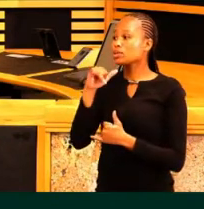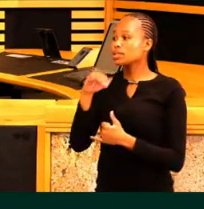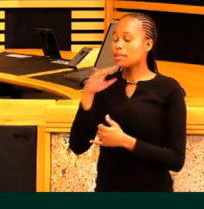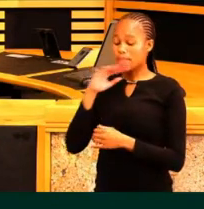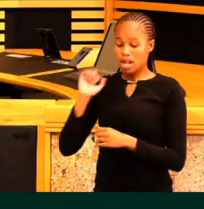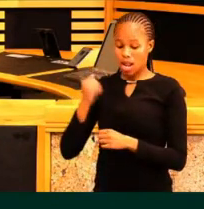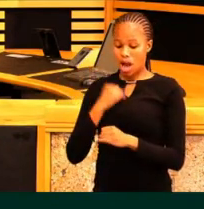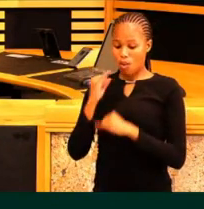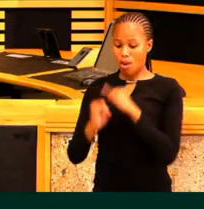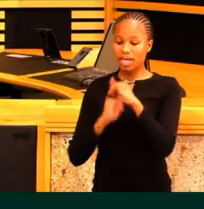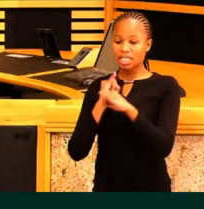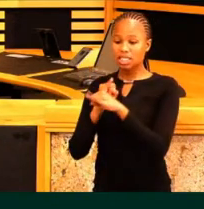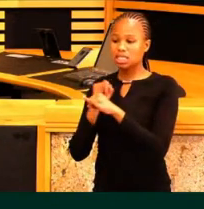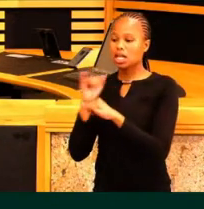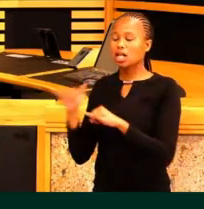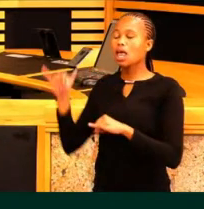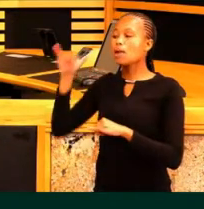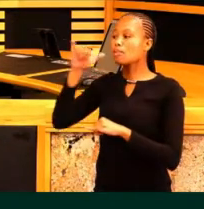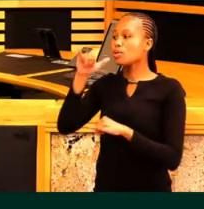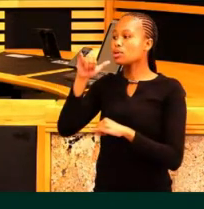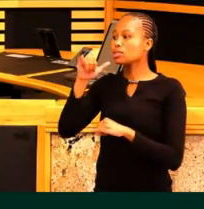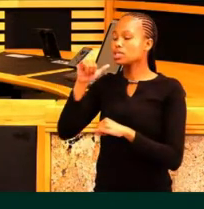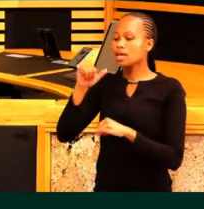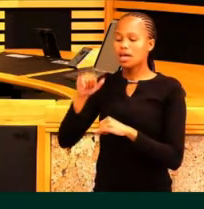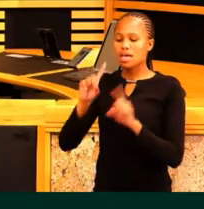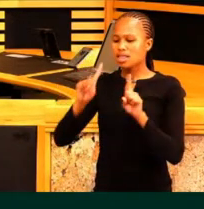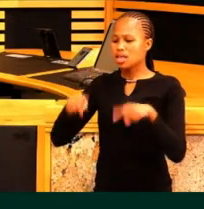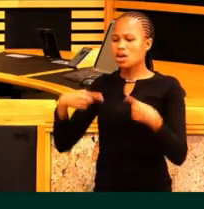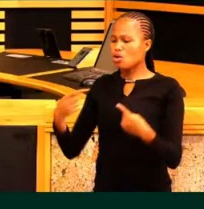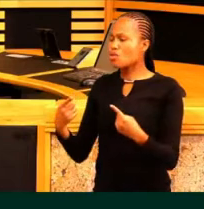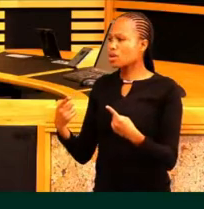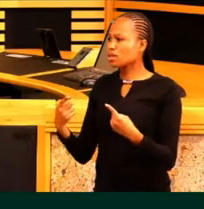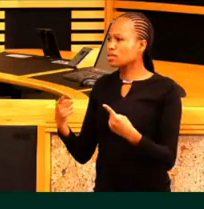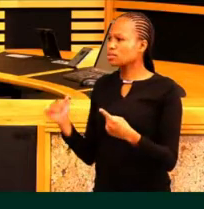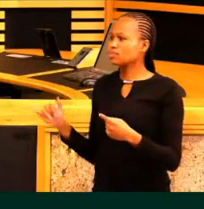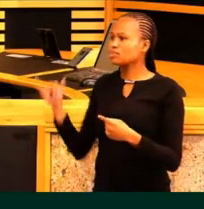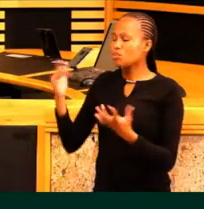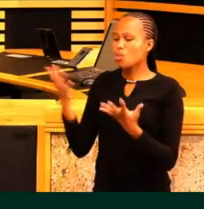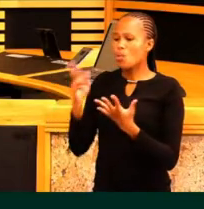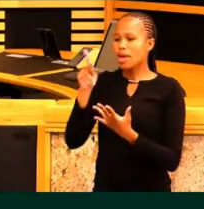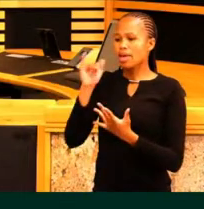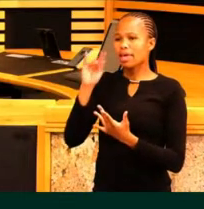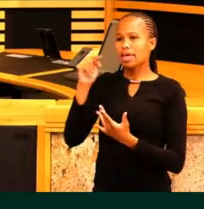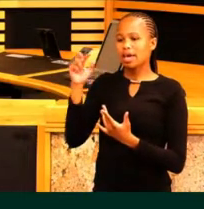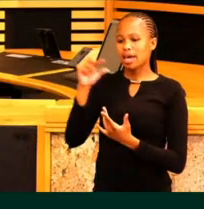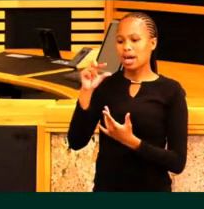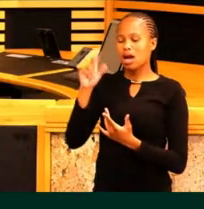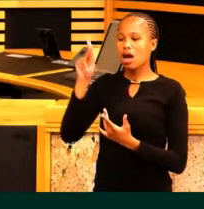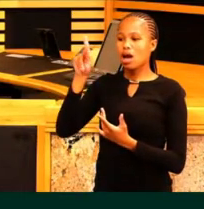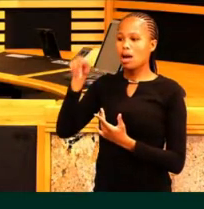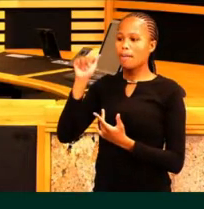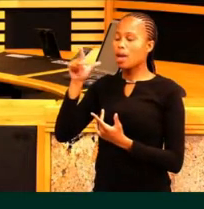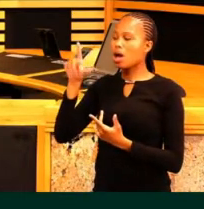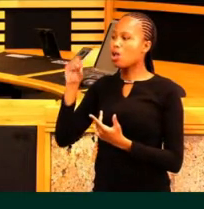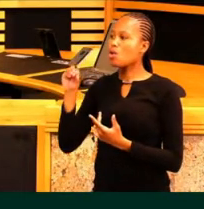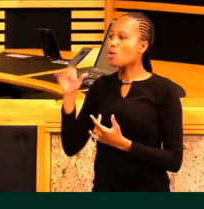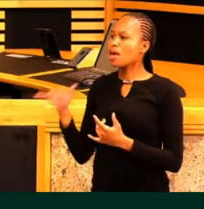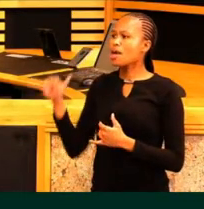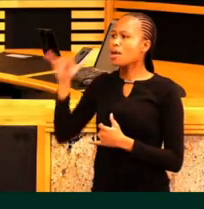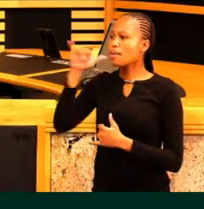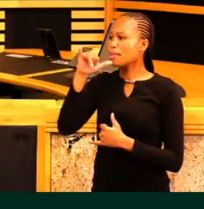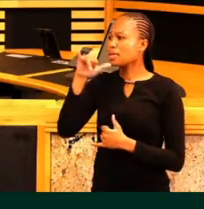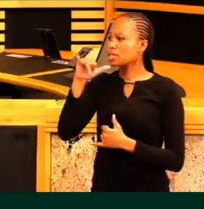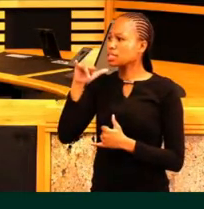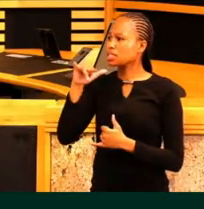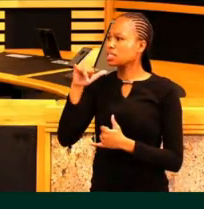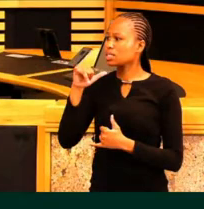Airport and they cannot land in King Parow airport which supposedly took